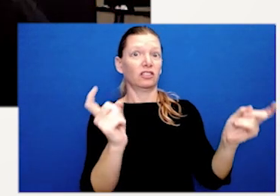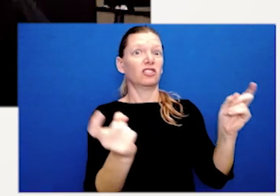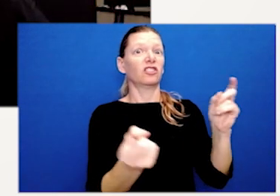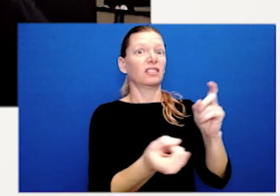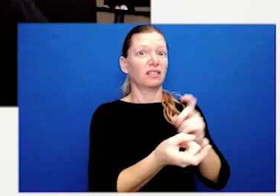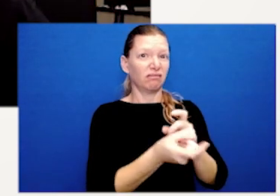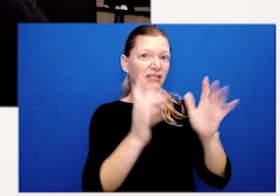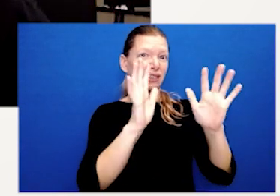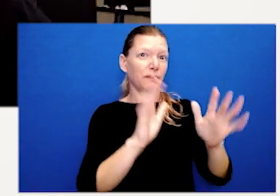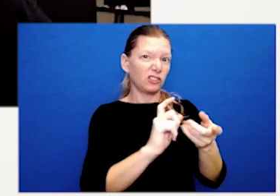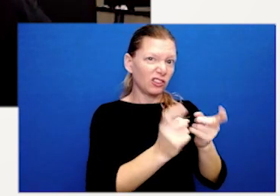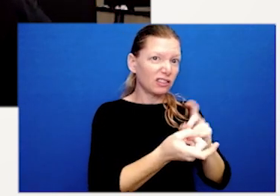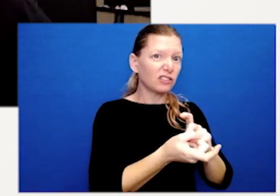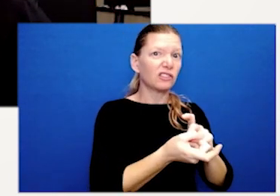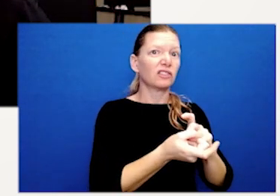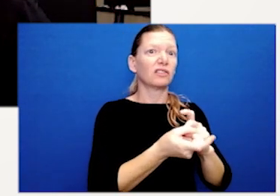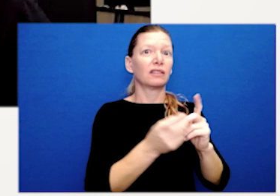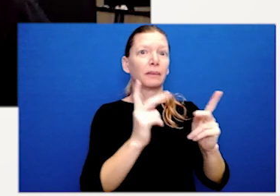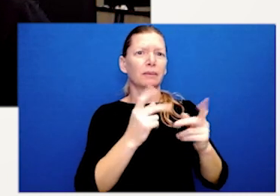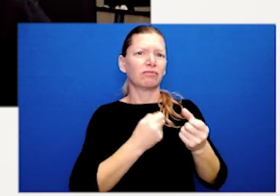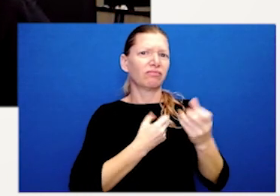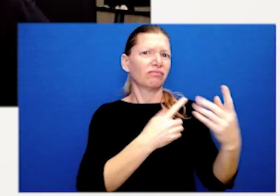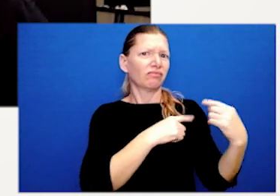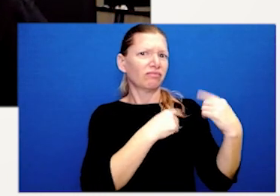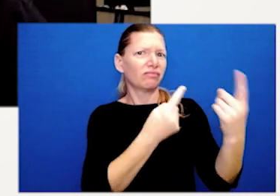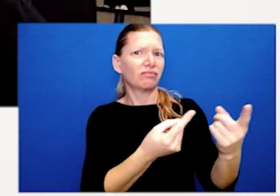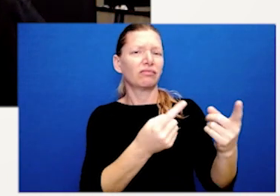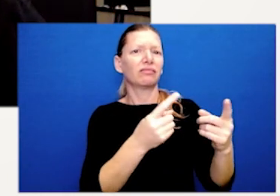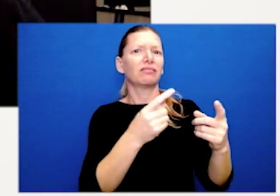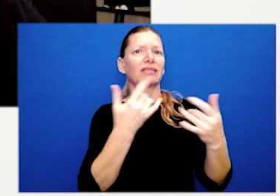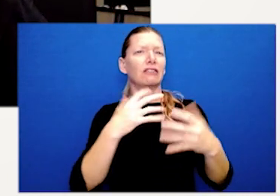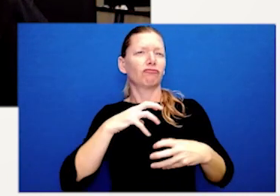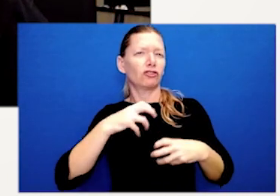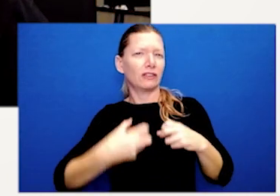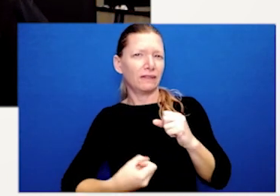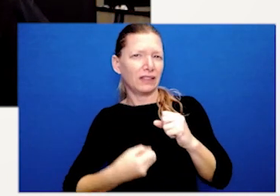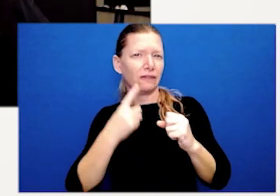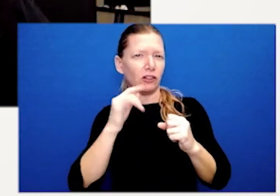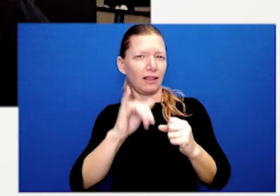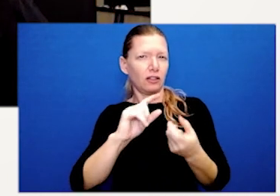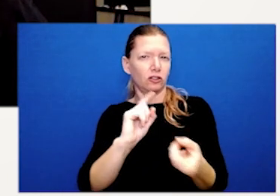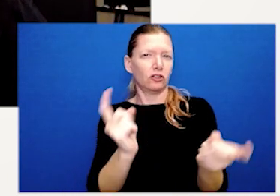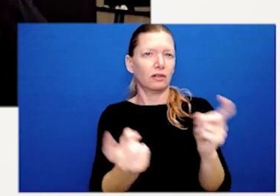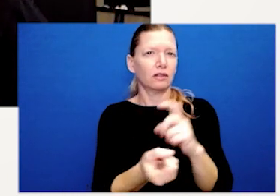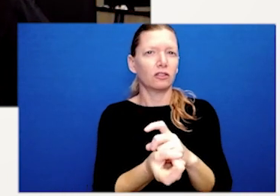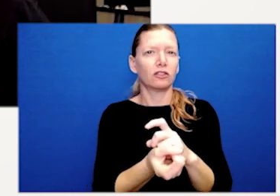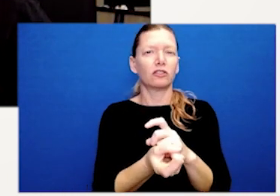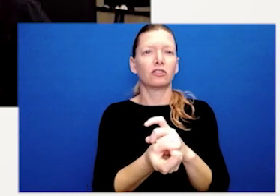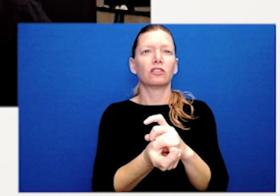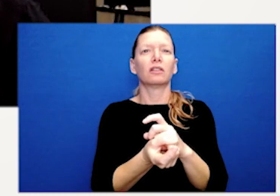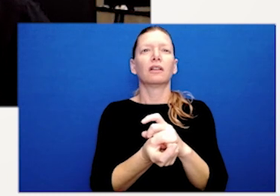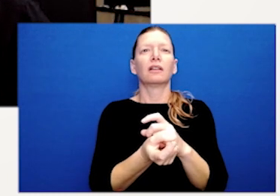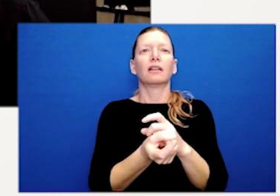is changing. And there's a lot of grief that people are expressing that I have